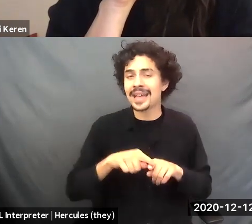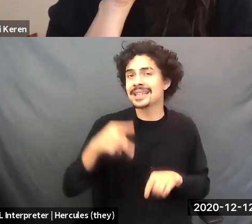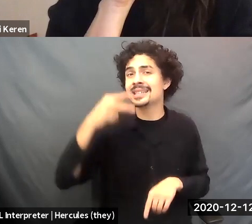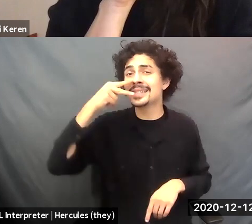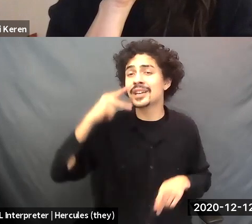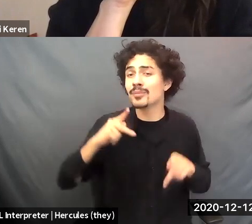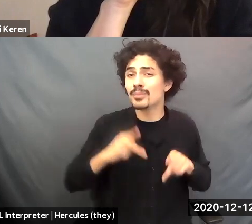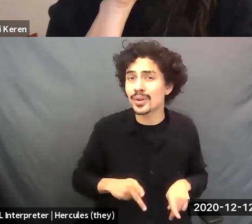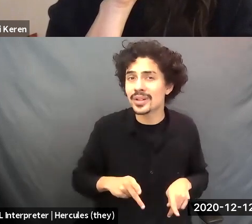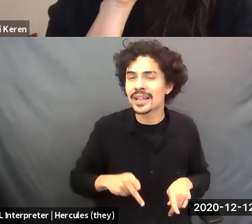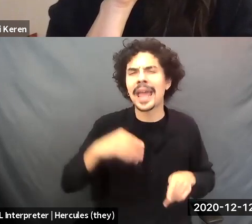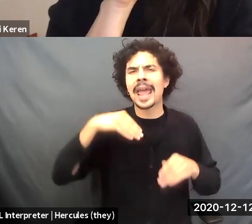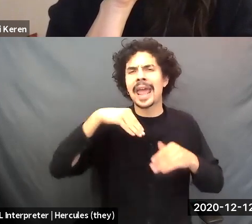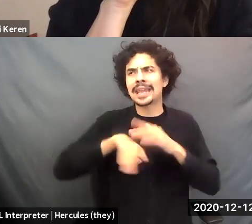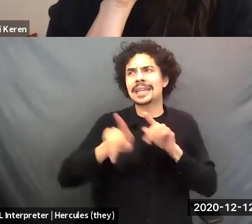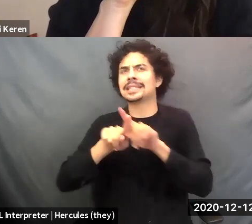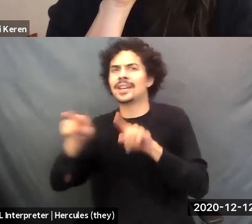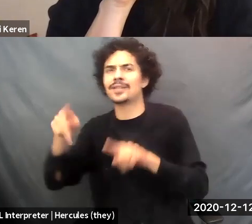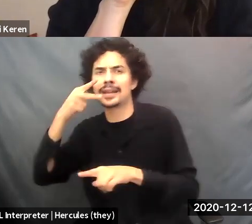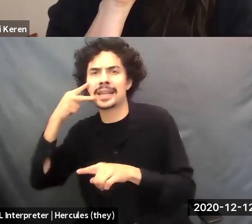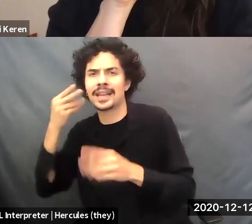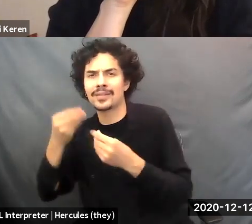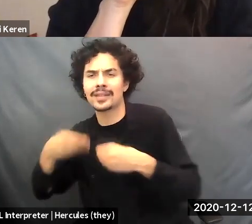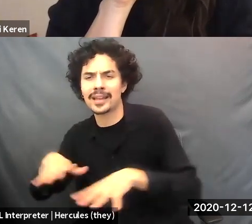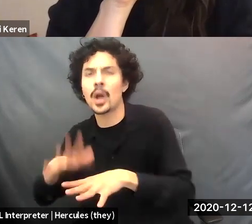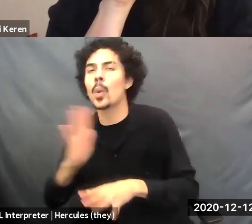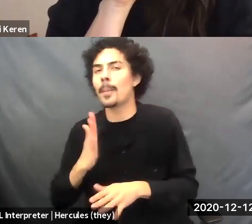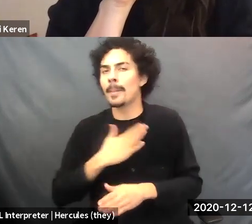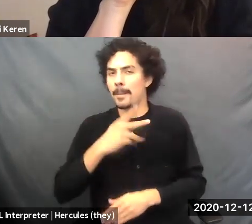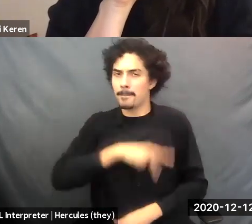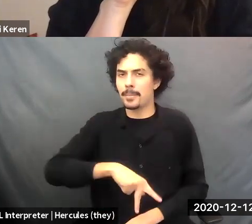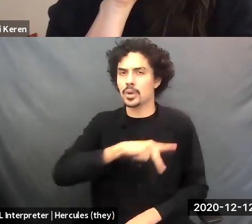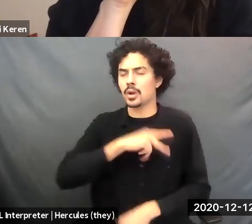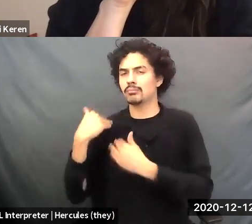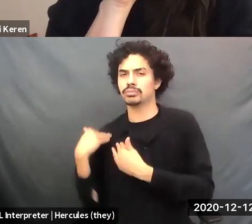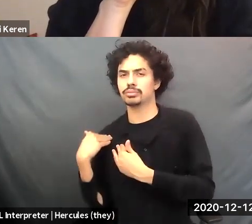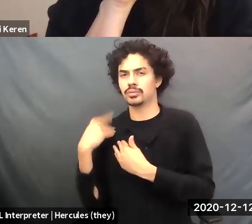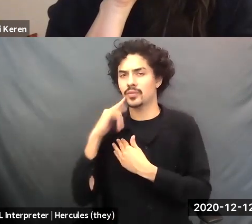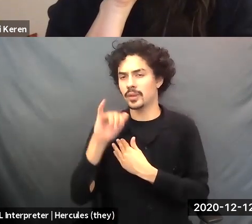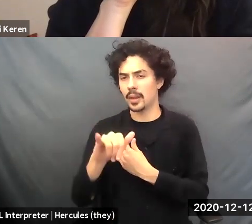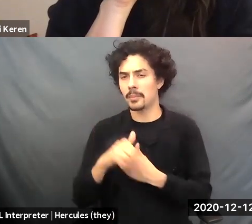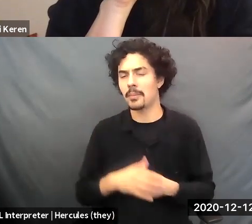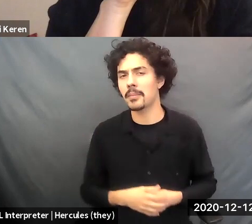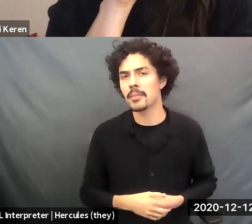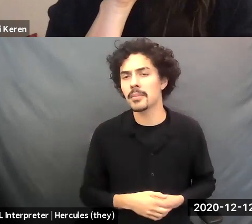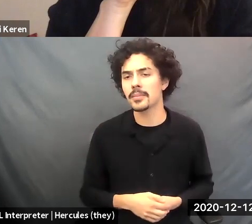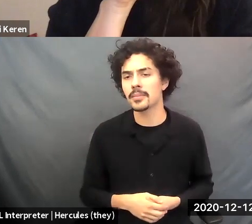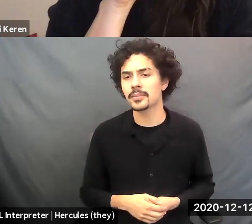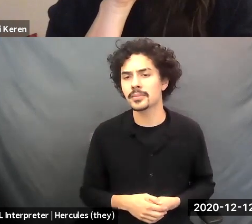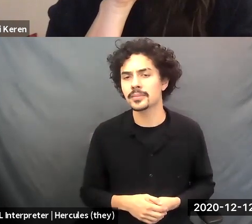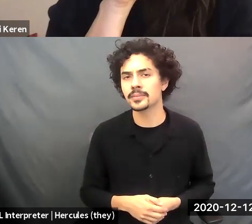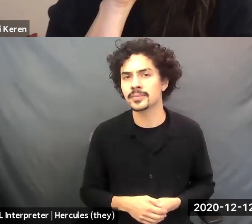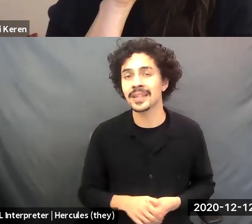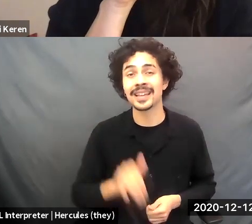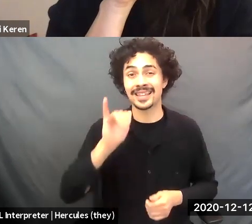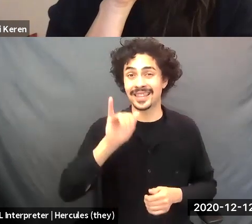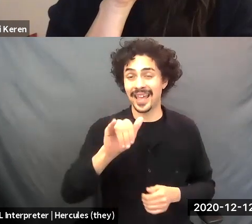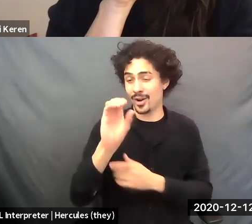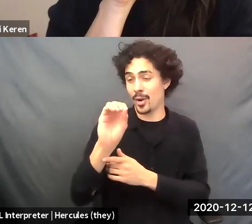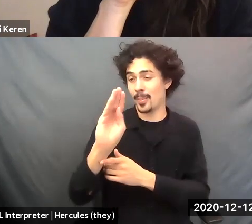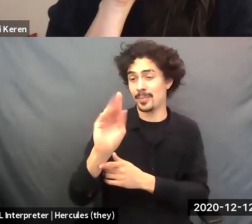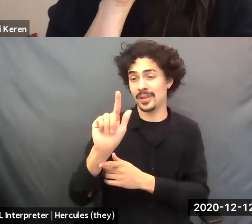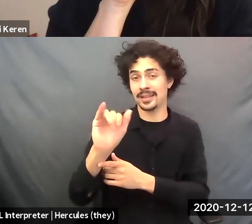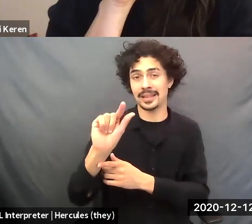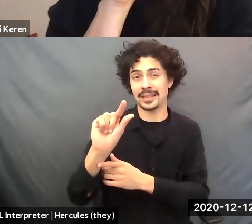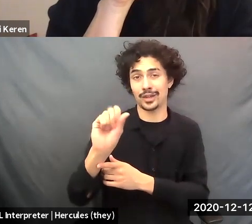someone else's territory. So what are my personal obligations? Um, that's an obligation I might think about in